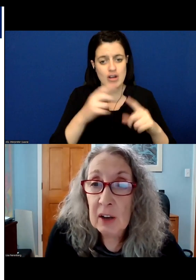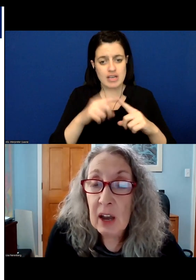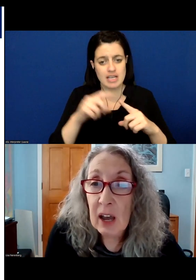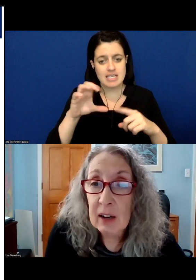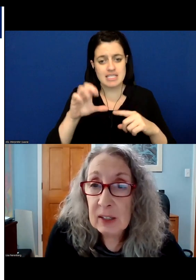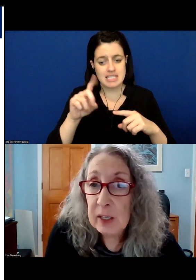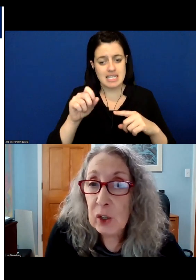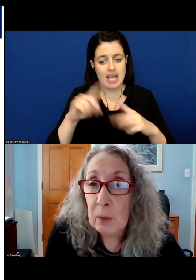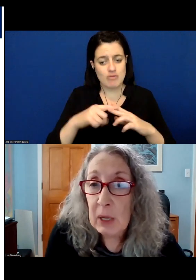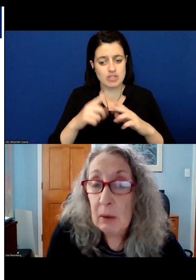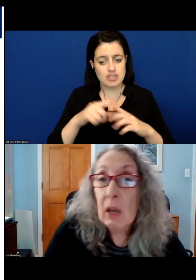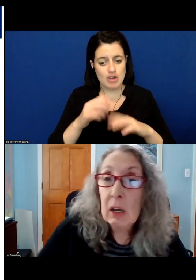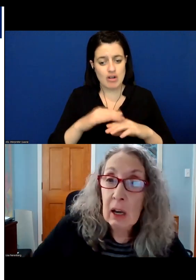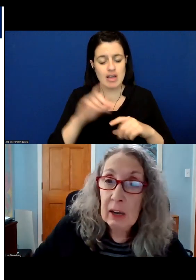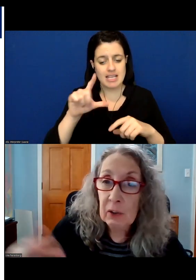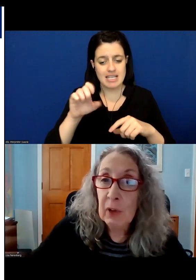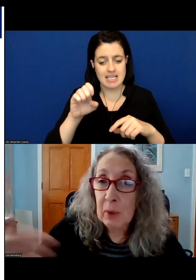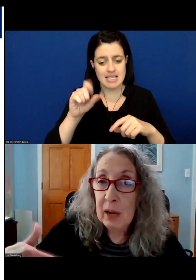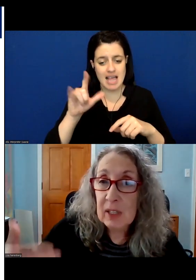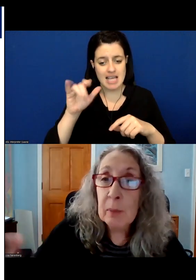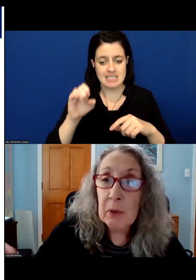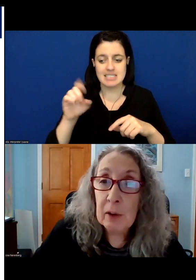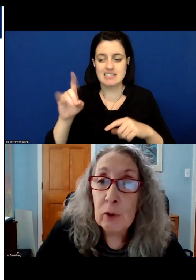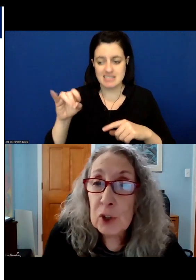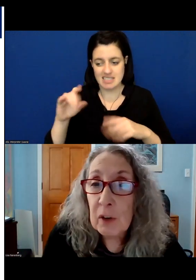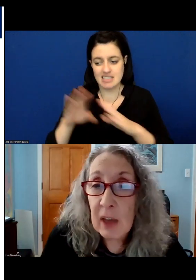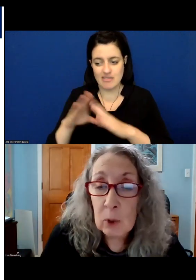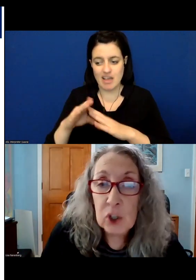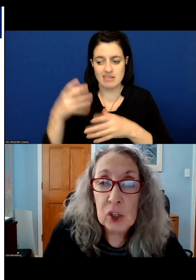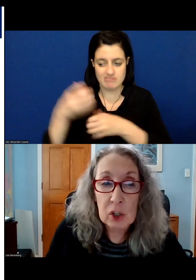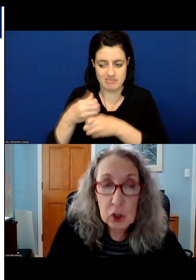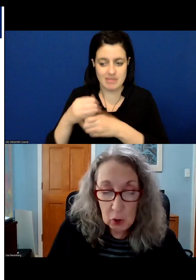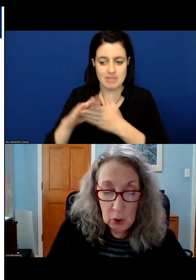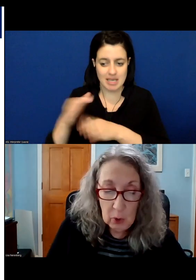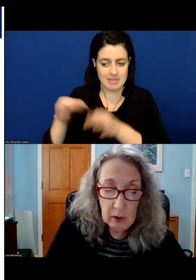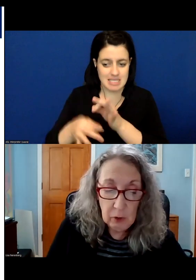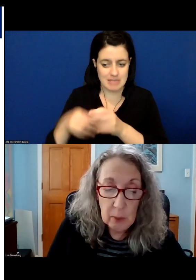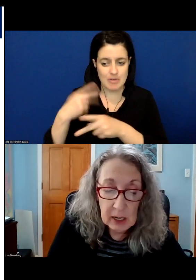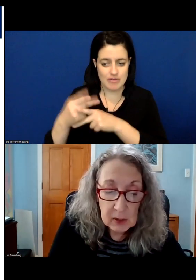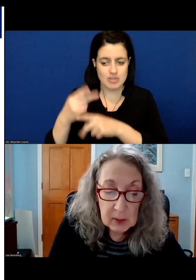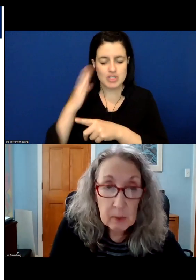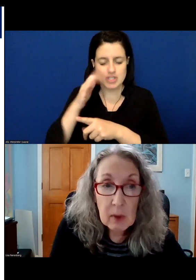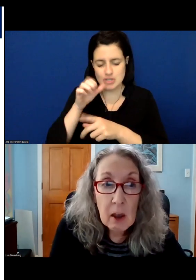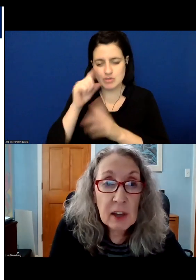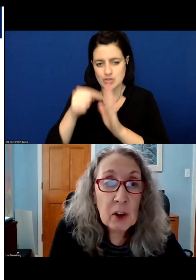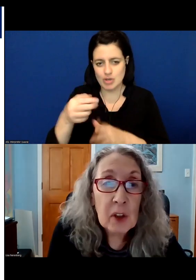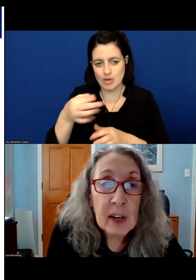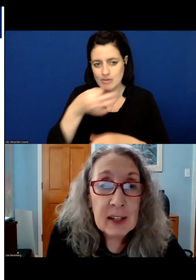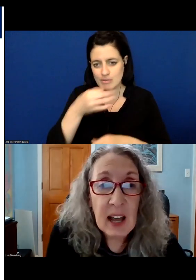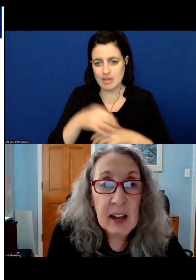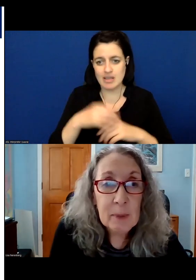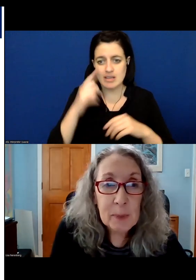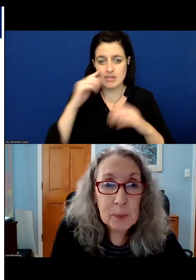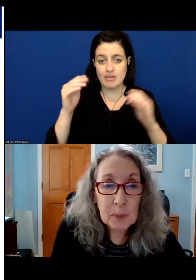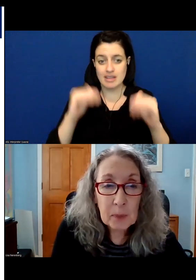started on, and Leslie's has developed kind of a simplified version of that, which she's going to show you in a few minutes. If I could go to the